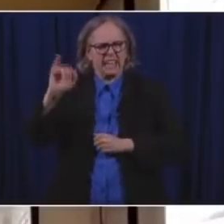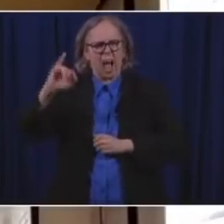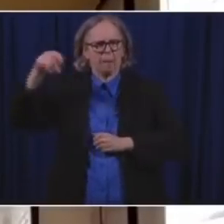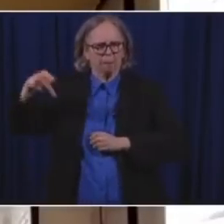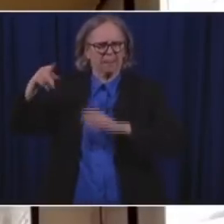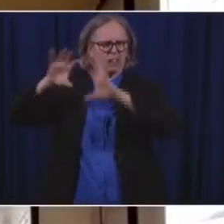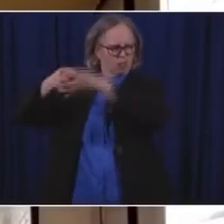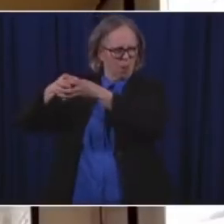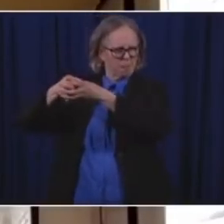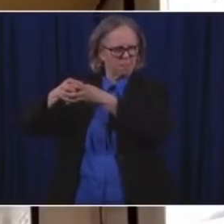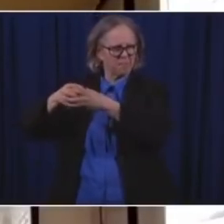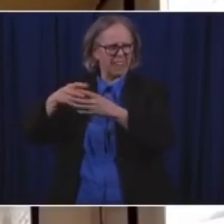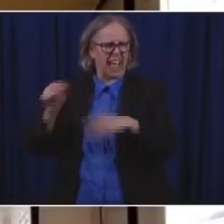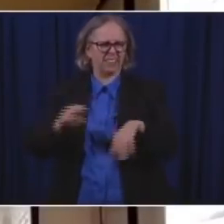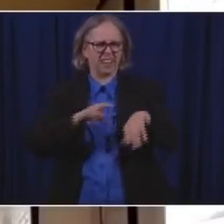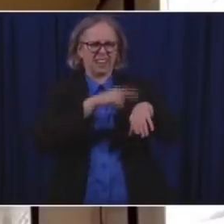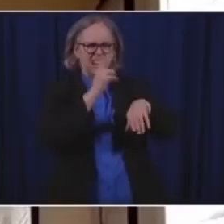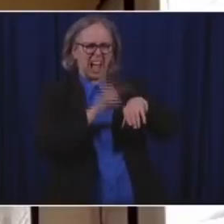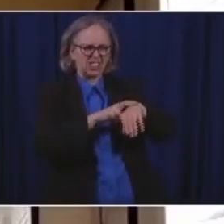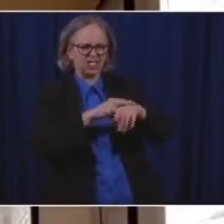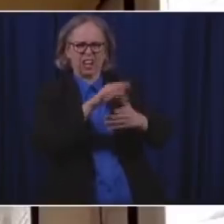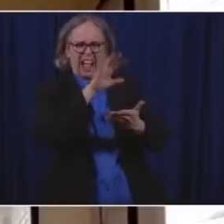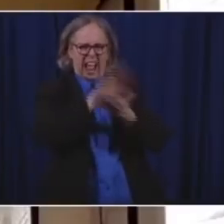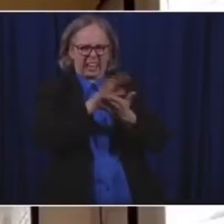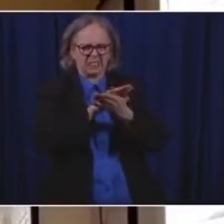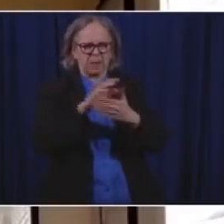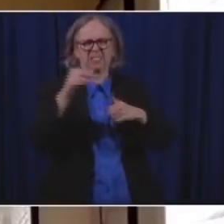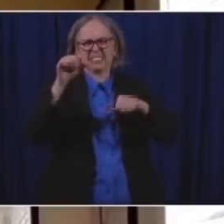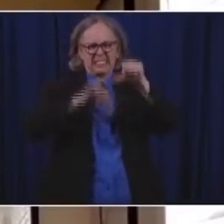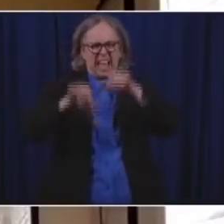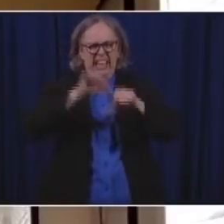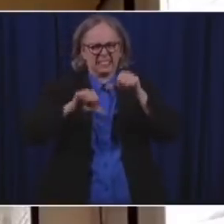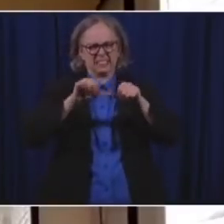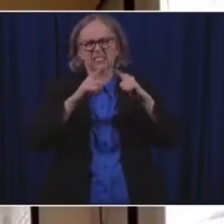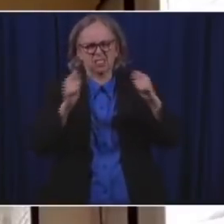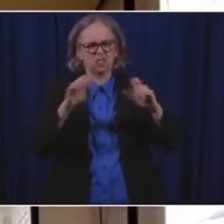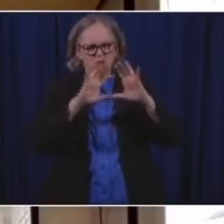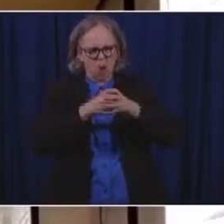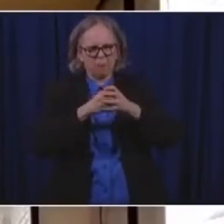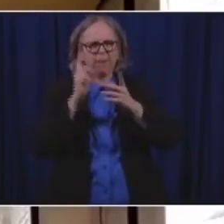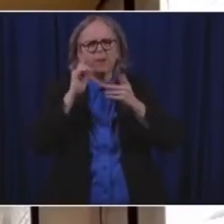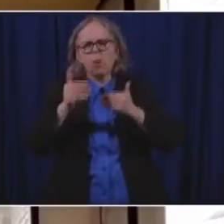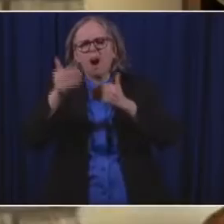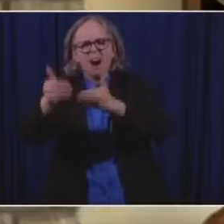other authorities to determine how best to map out the subsequent phases.